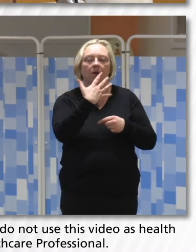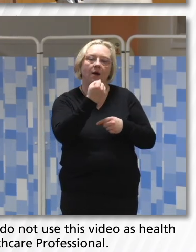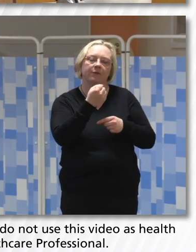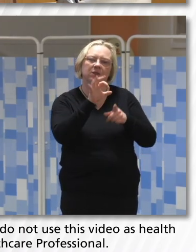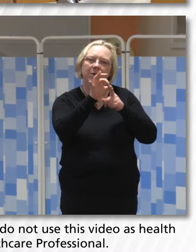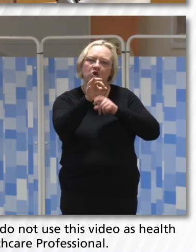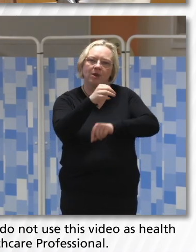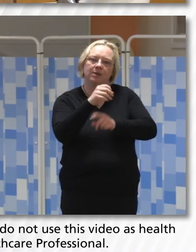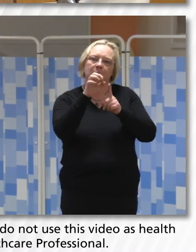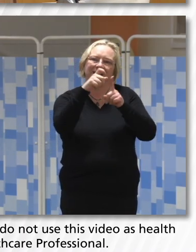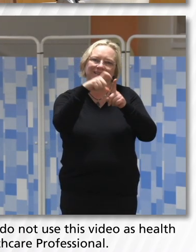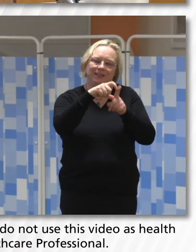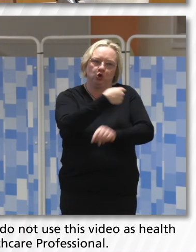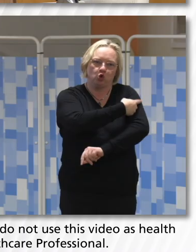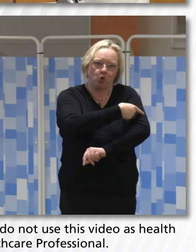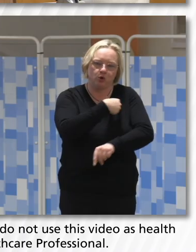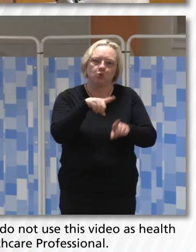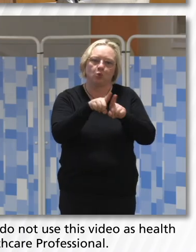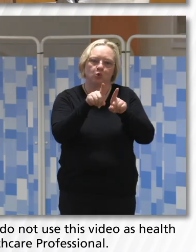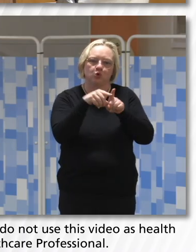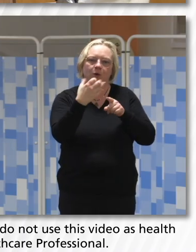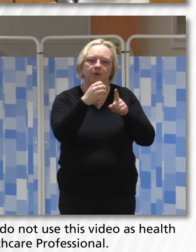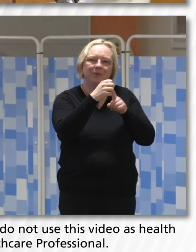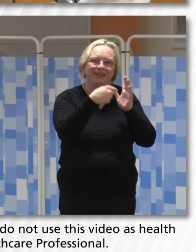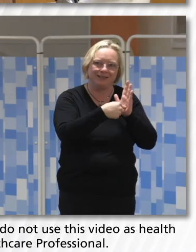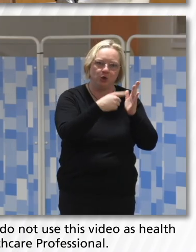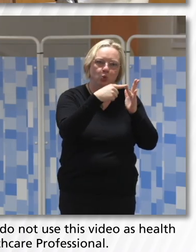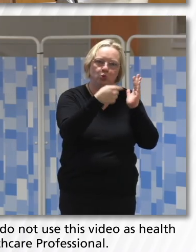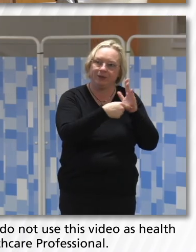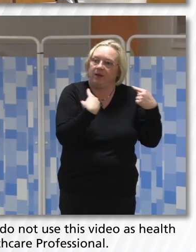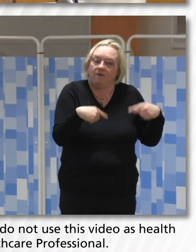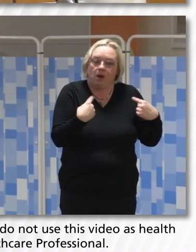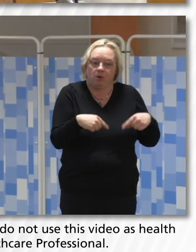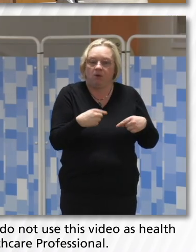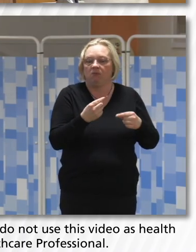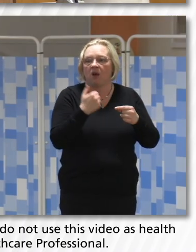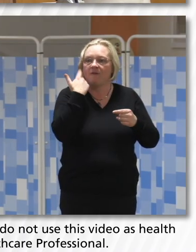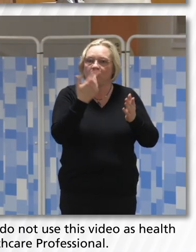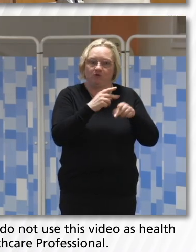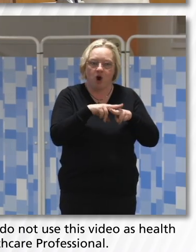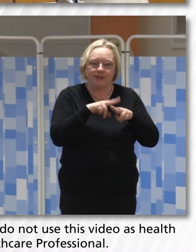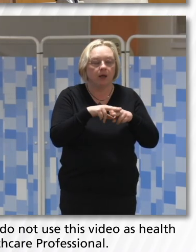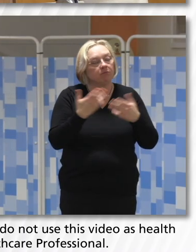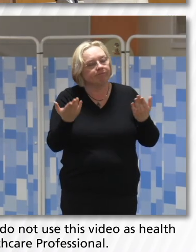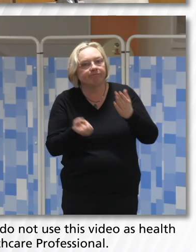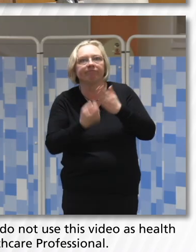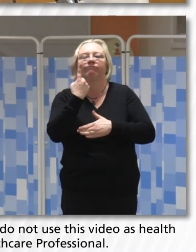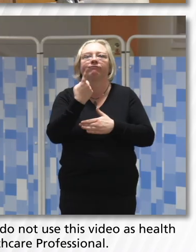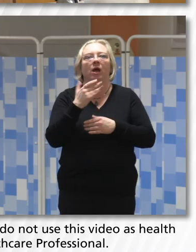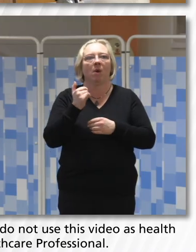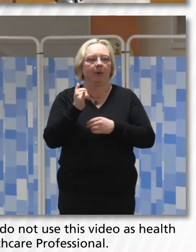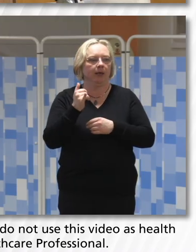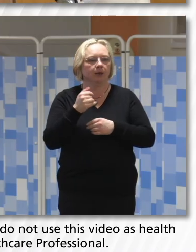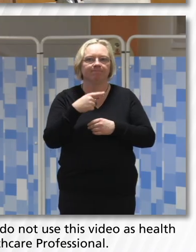clinic, we've always got a physiotherapist and an occupational therapist available. And that's in case somebody's been experiencing